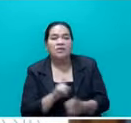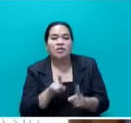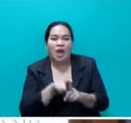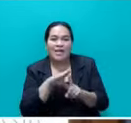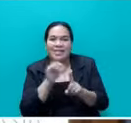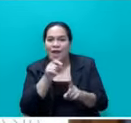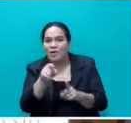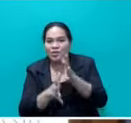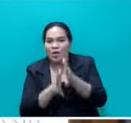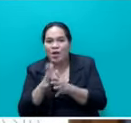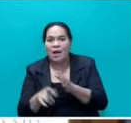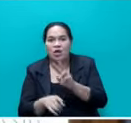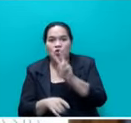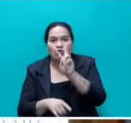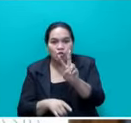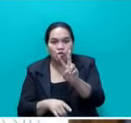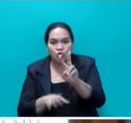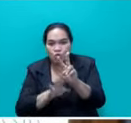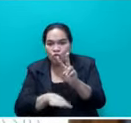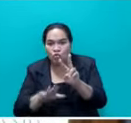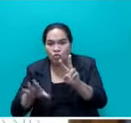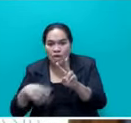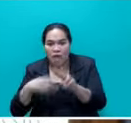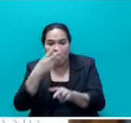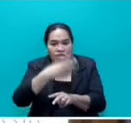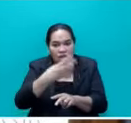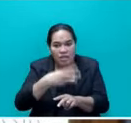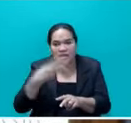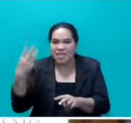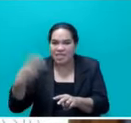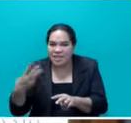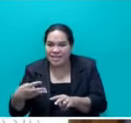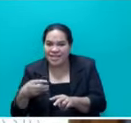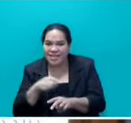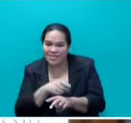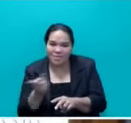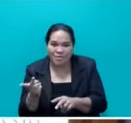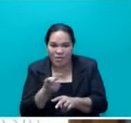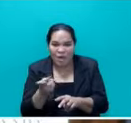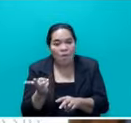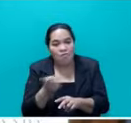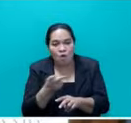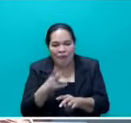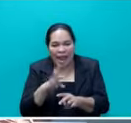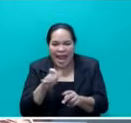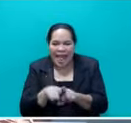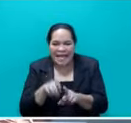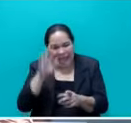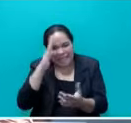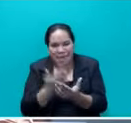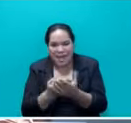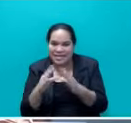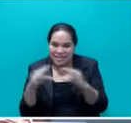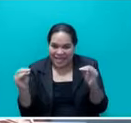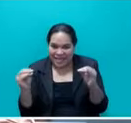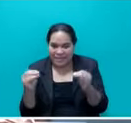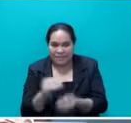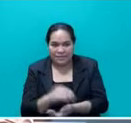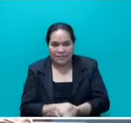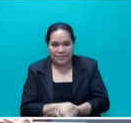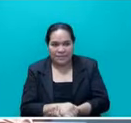two children or 13-year-olds, for example, that engage in experimental sex. It's